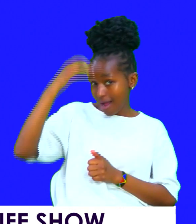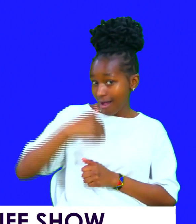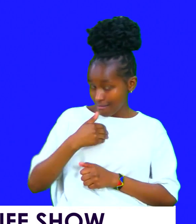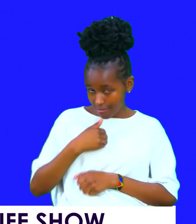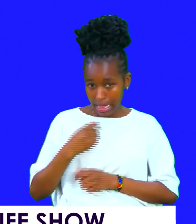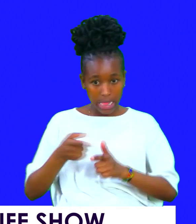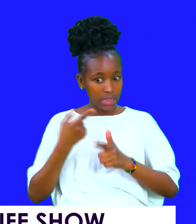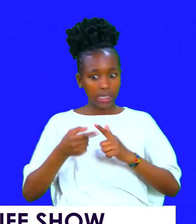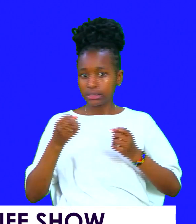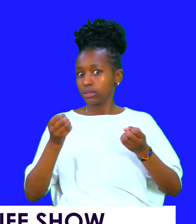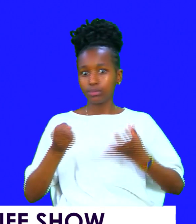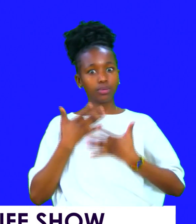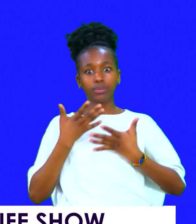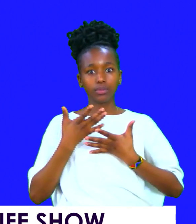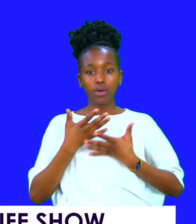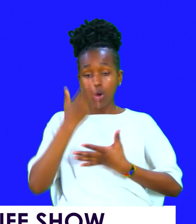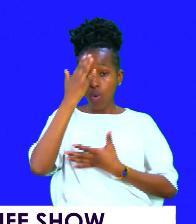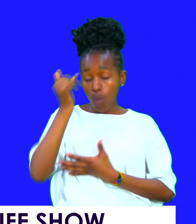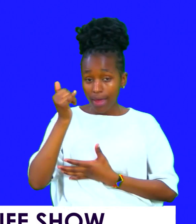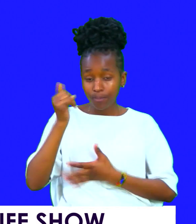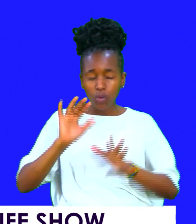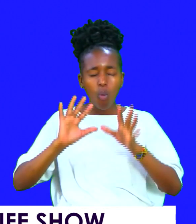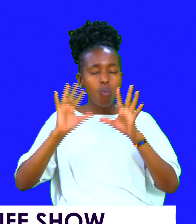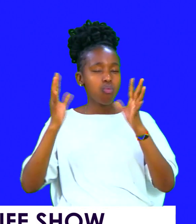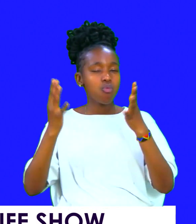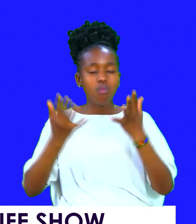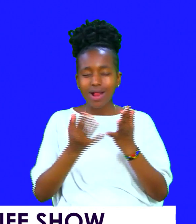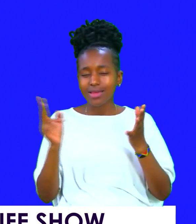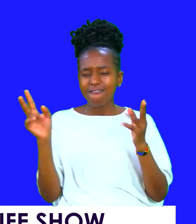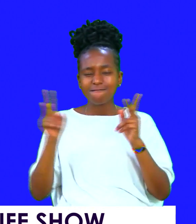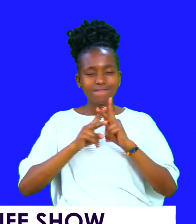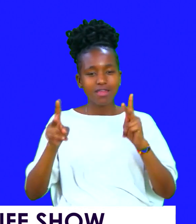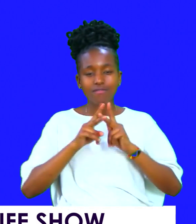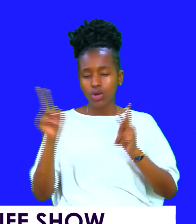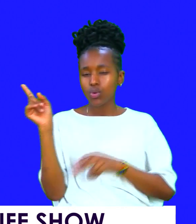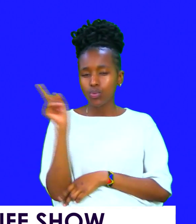shocked. These are some of the world's most protected leaders.